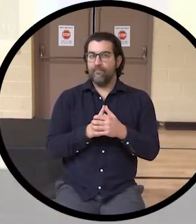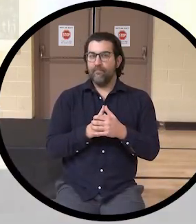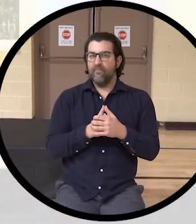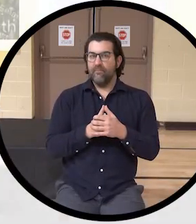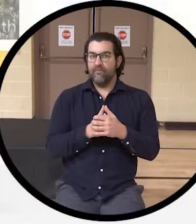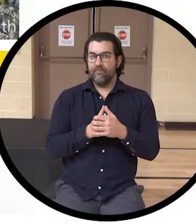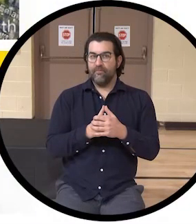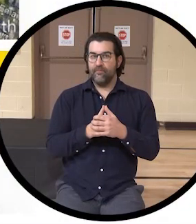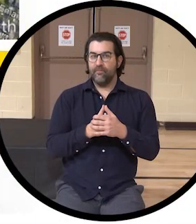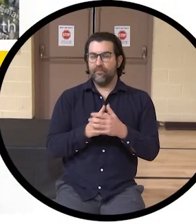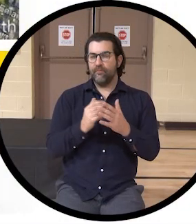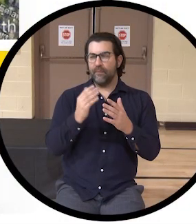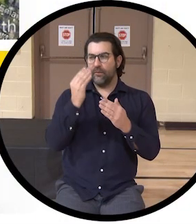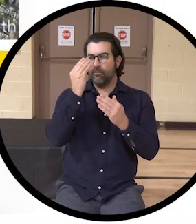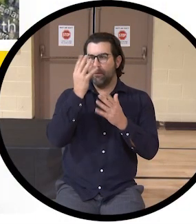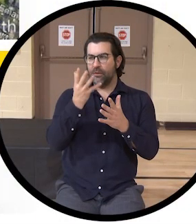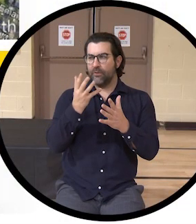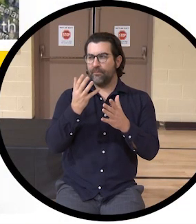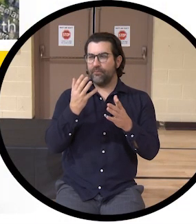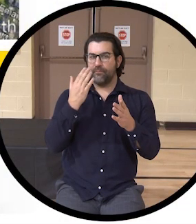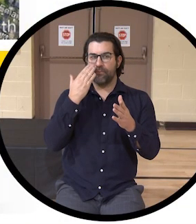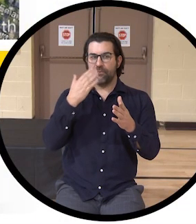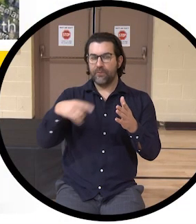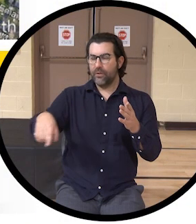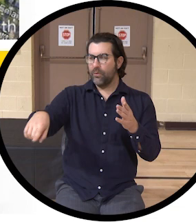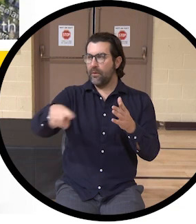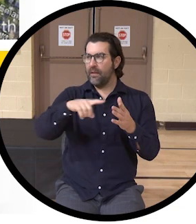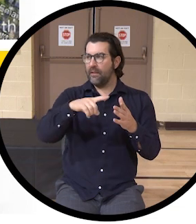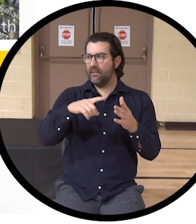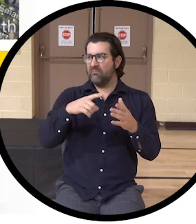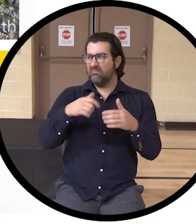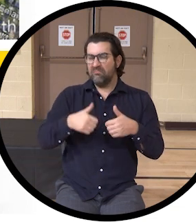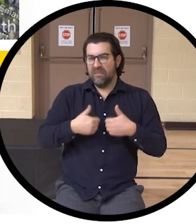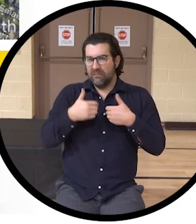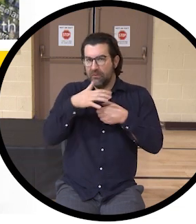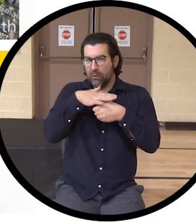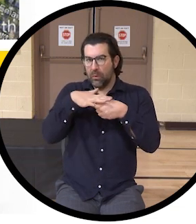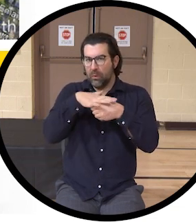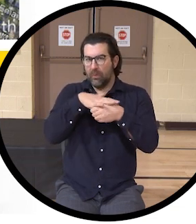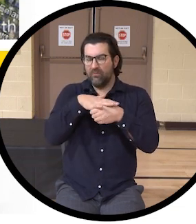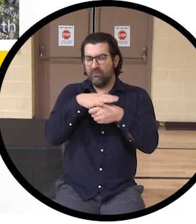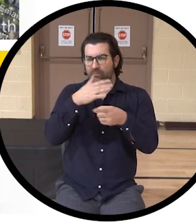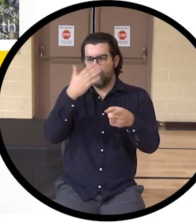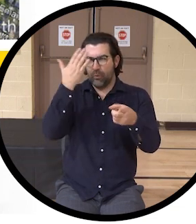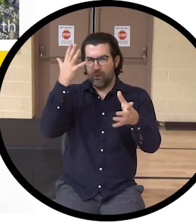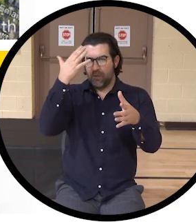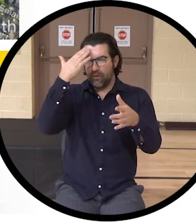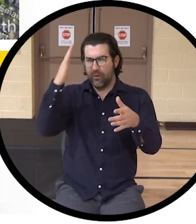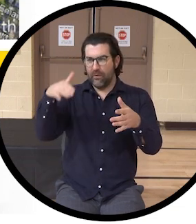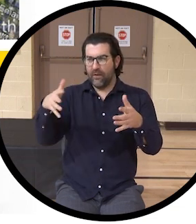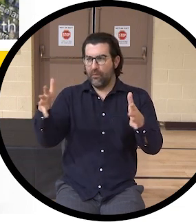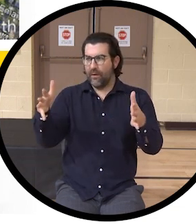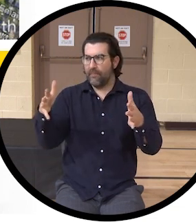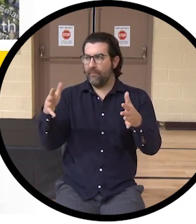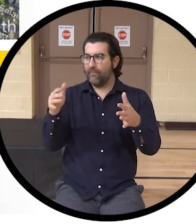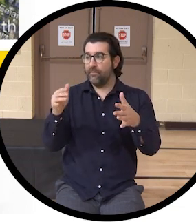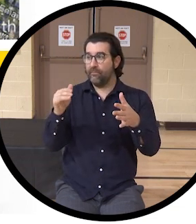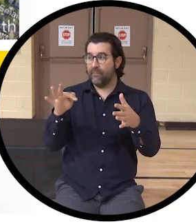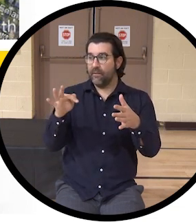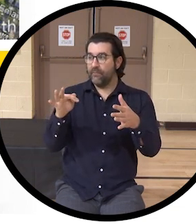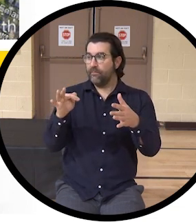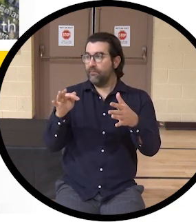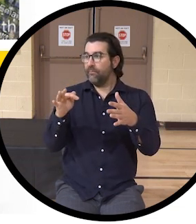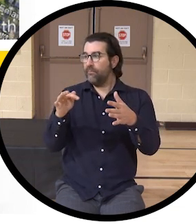give some more context to the street, I know most of you live around here, and this is not news to you, but for those of you that aren't fully